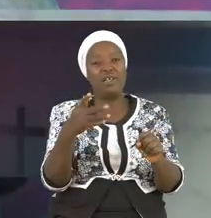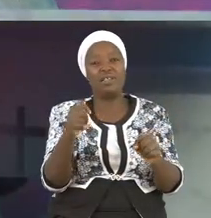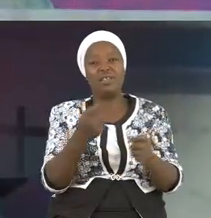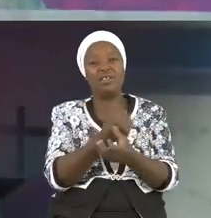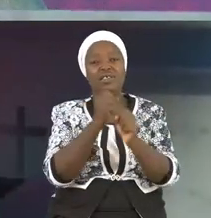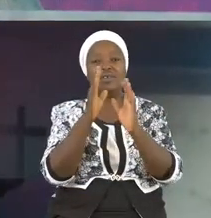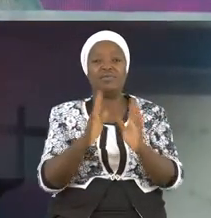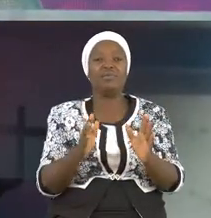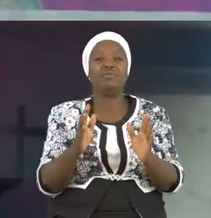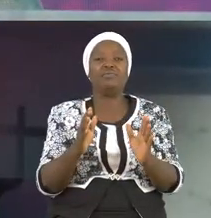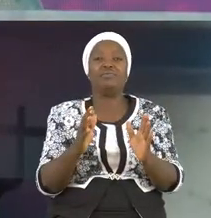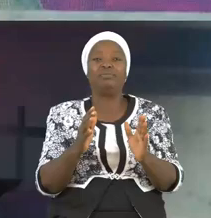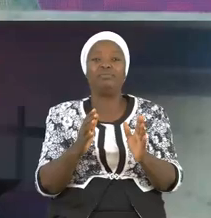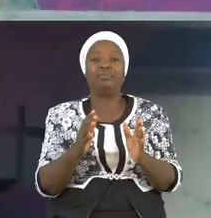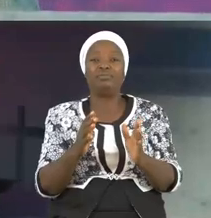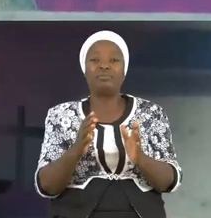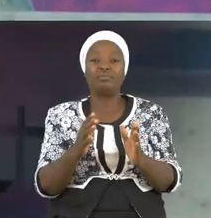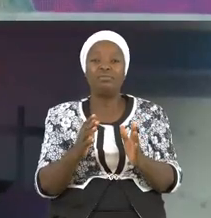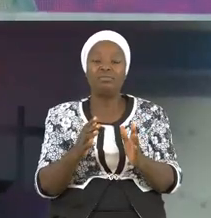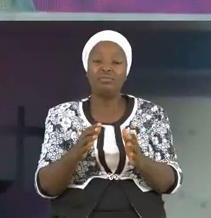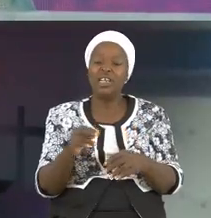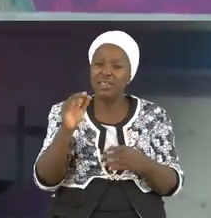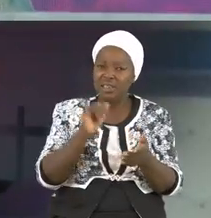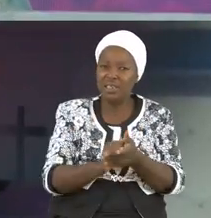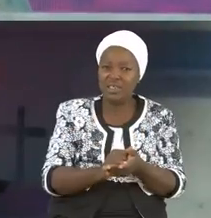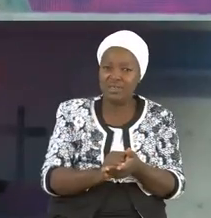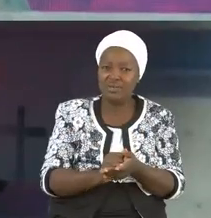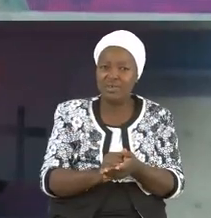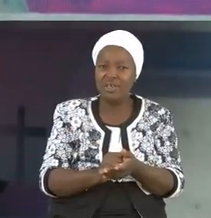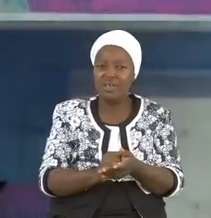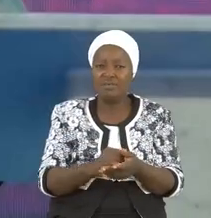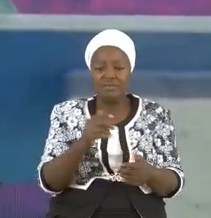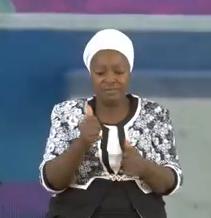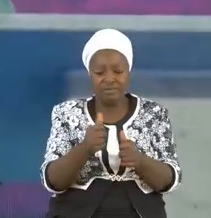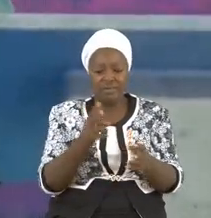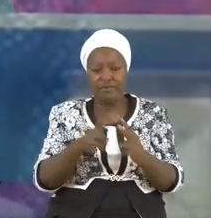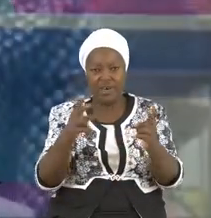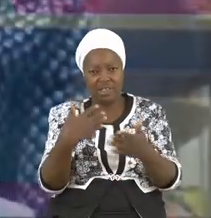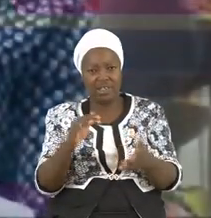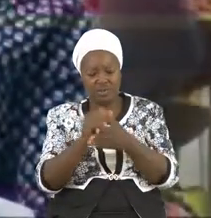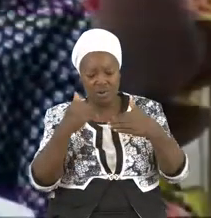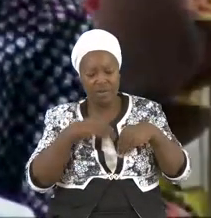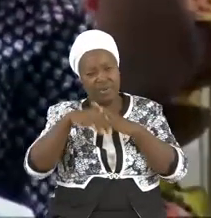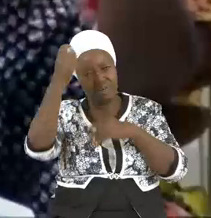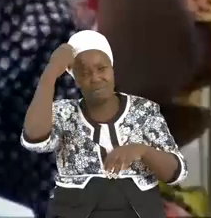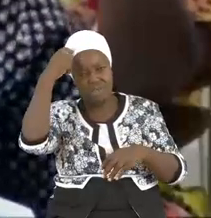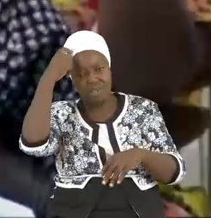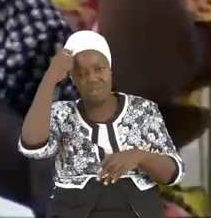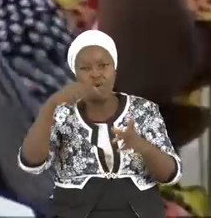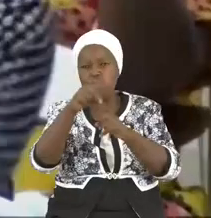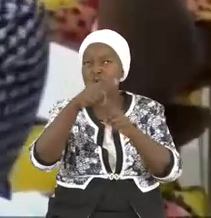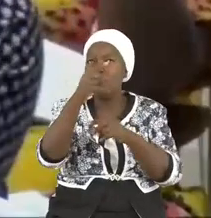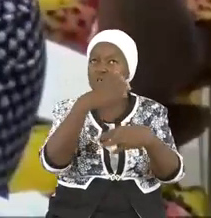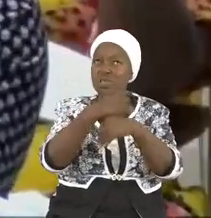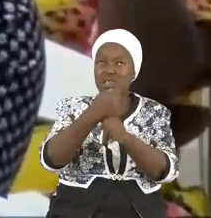thing you had in mind when you created me and you put me here on earth,